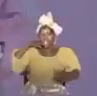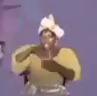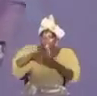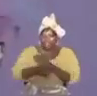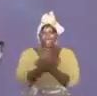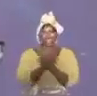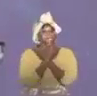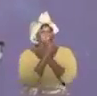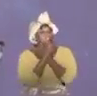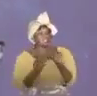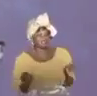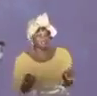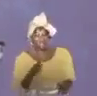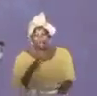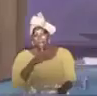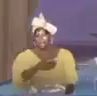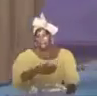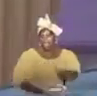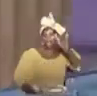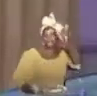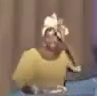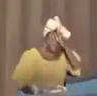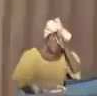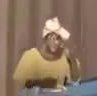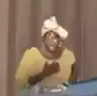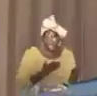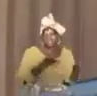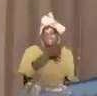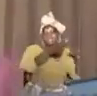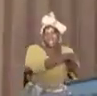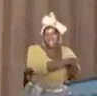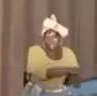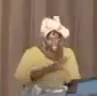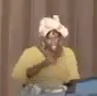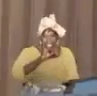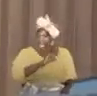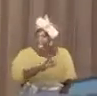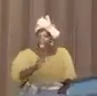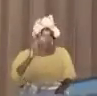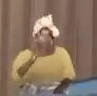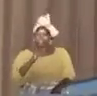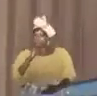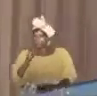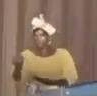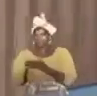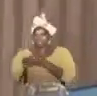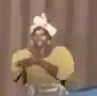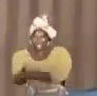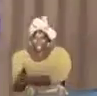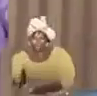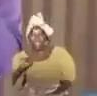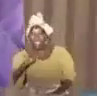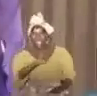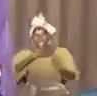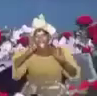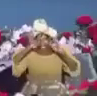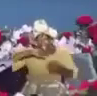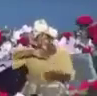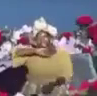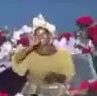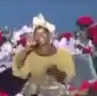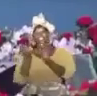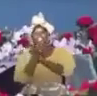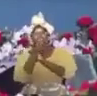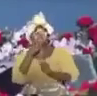again. What killed my mother will not kill me again. What destroyed people from my lineage will not. I can redefine my